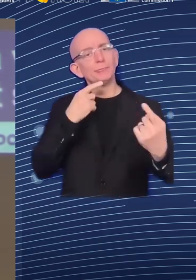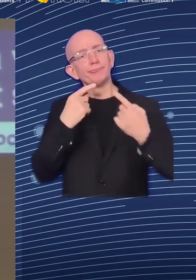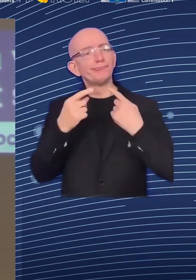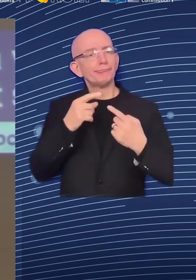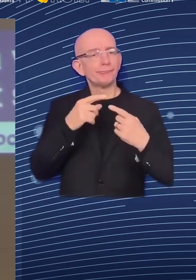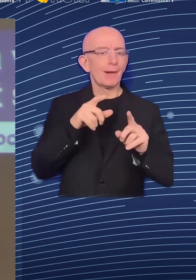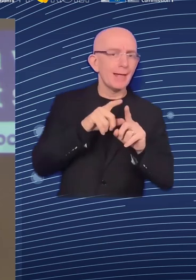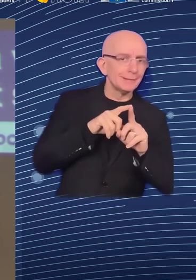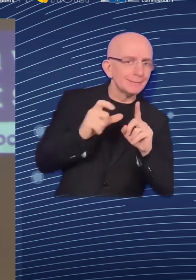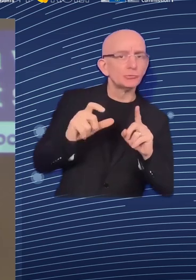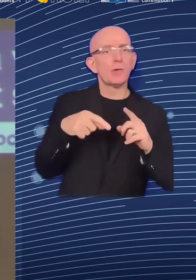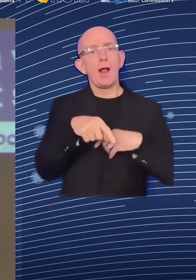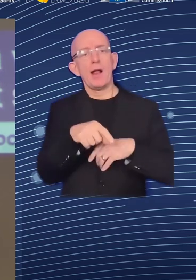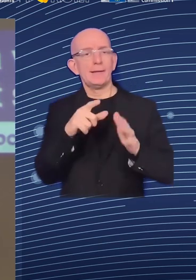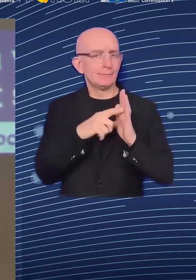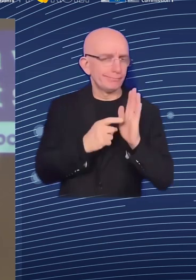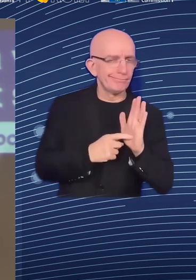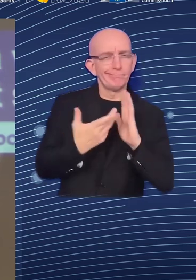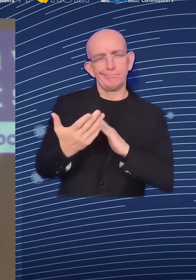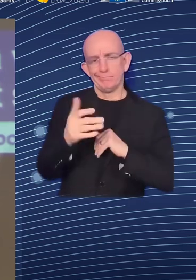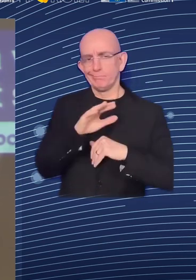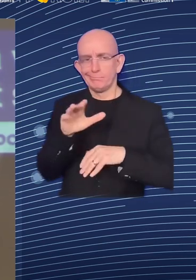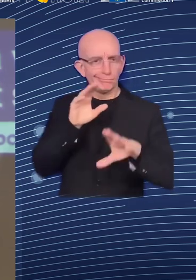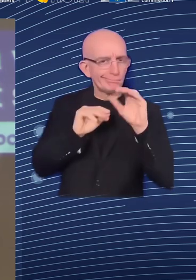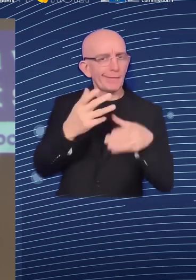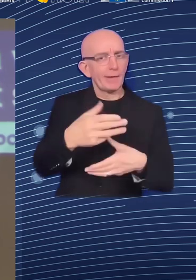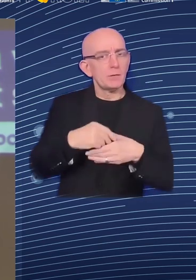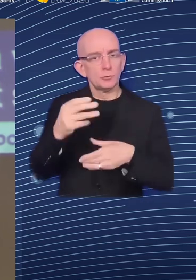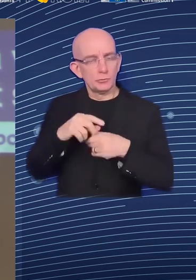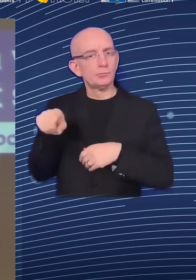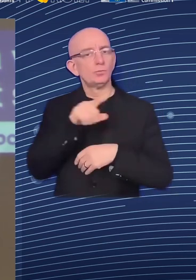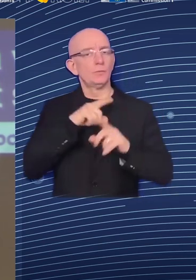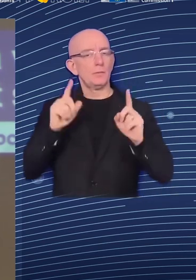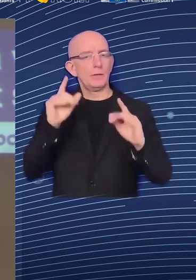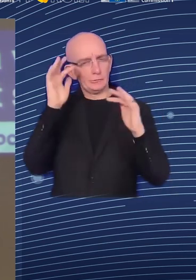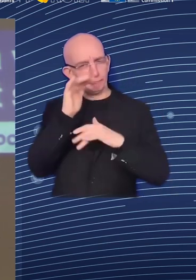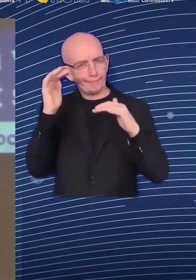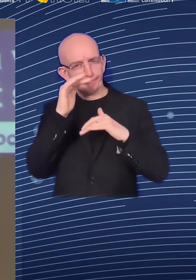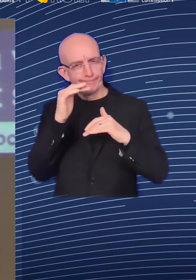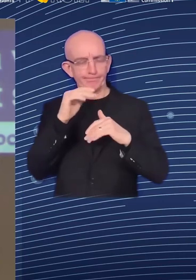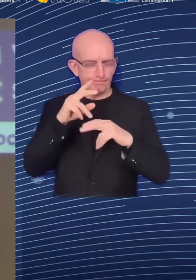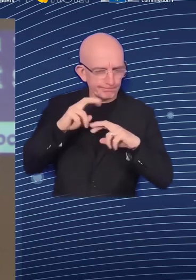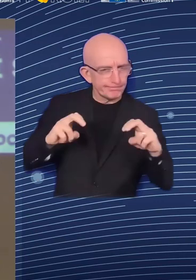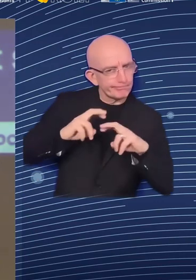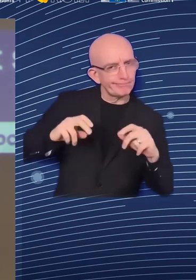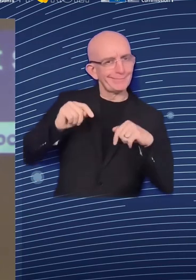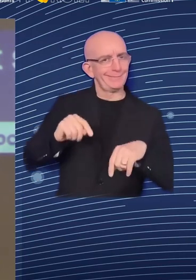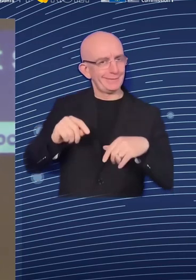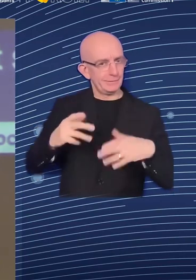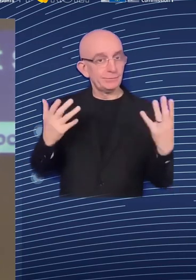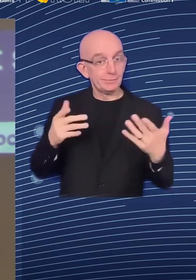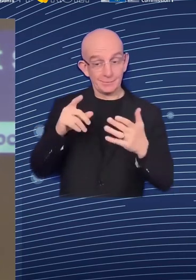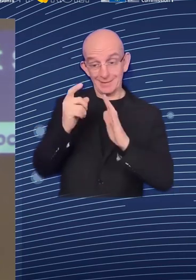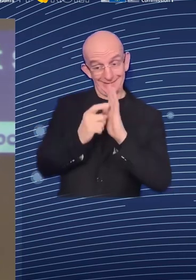the digital is a chance to include that. So, for instance, for a concrete point of view, for us,